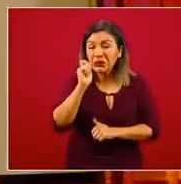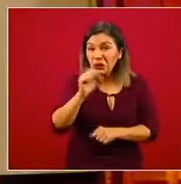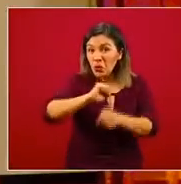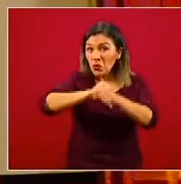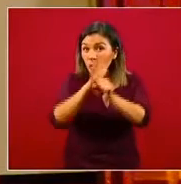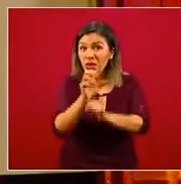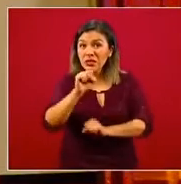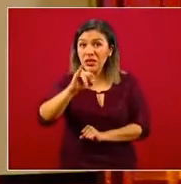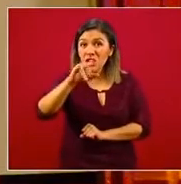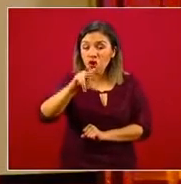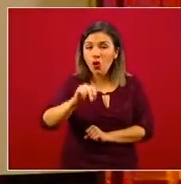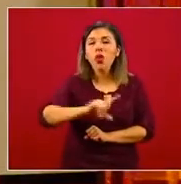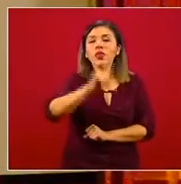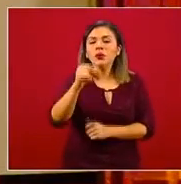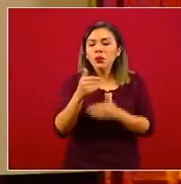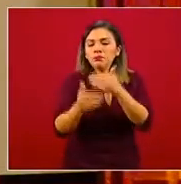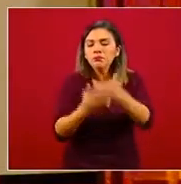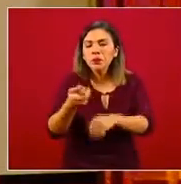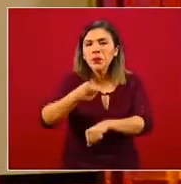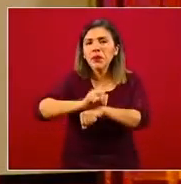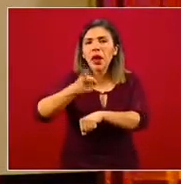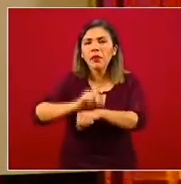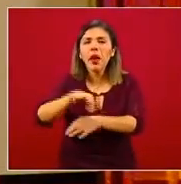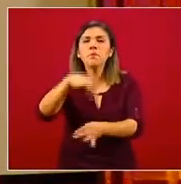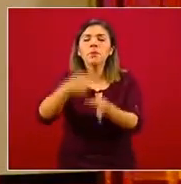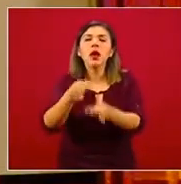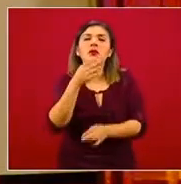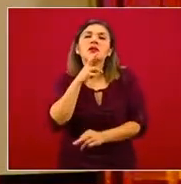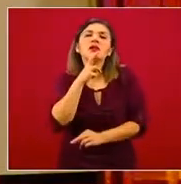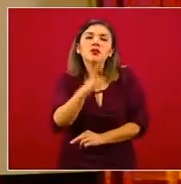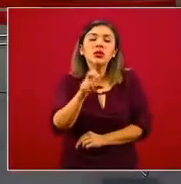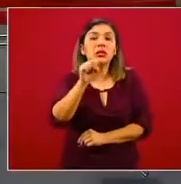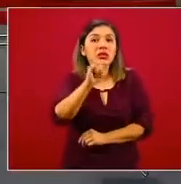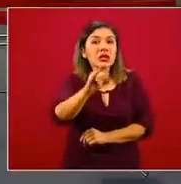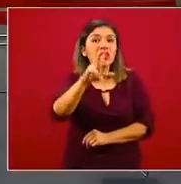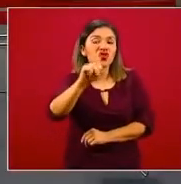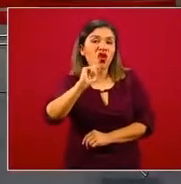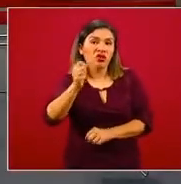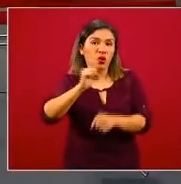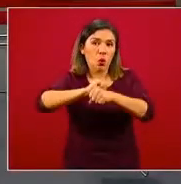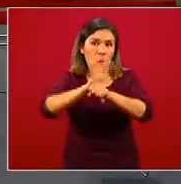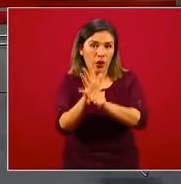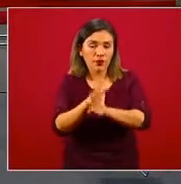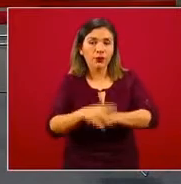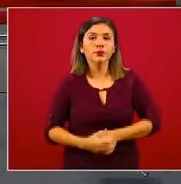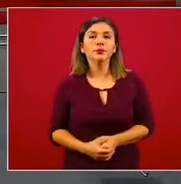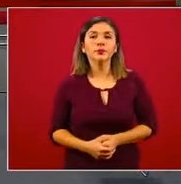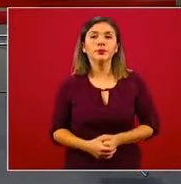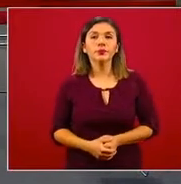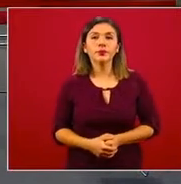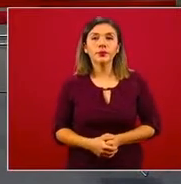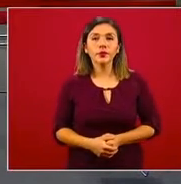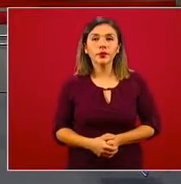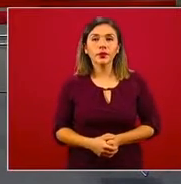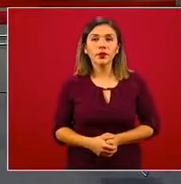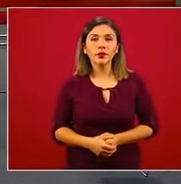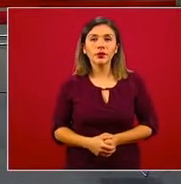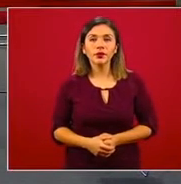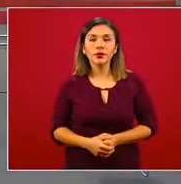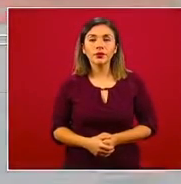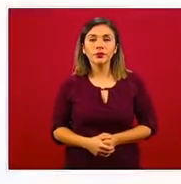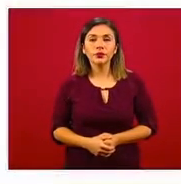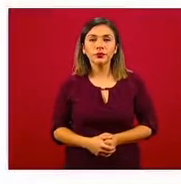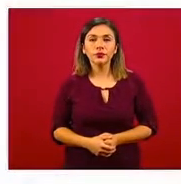for suspect fatalities that are to be confirmed in the next days, and probably the number of deaths